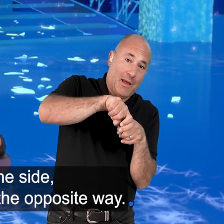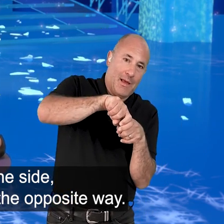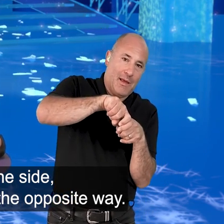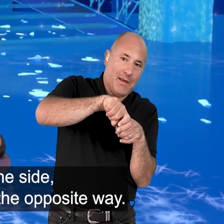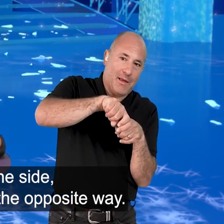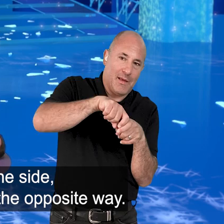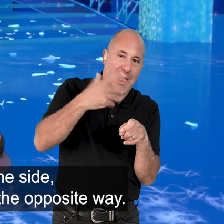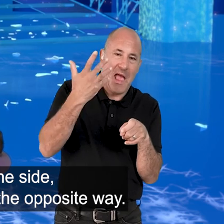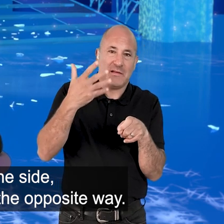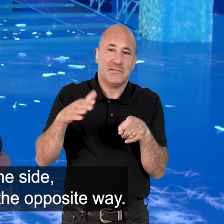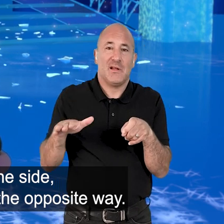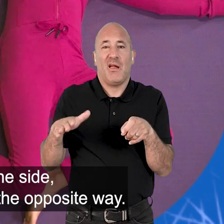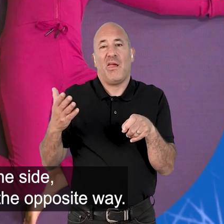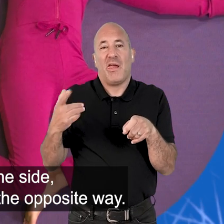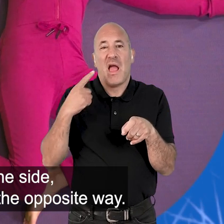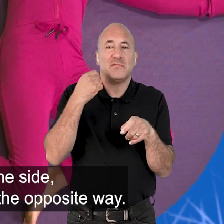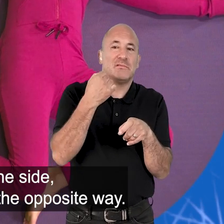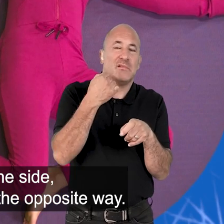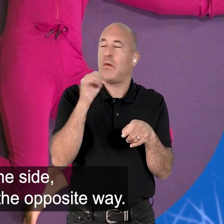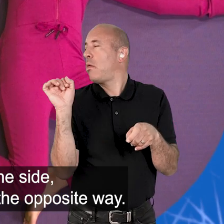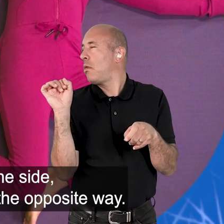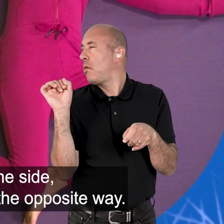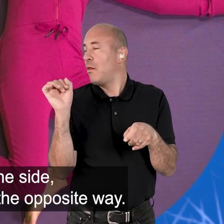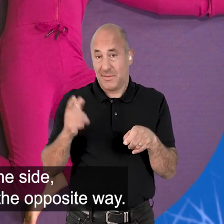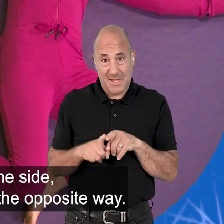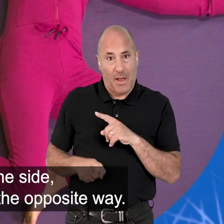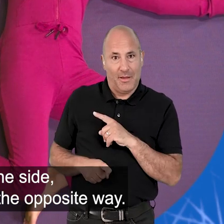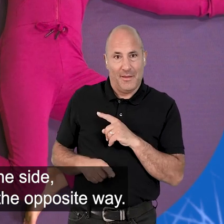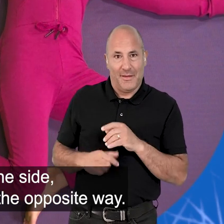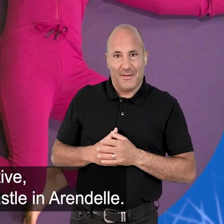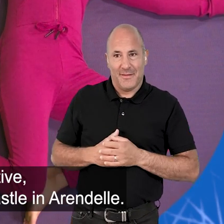your hands over and taking your head in the opposite way.